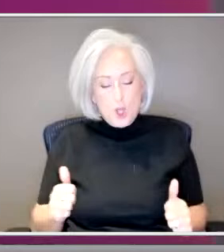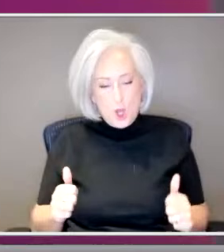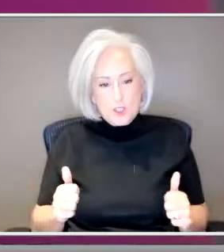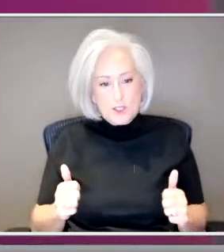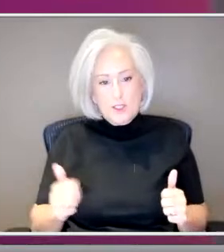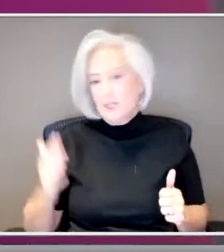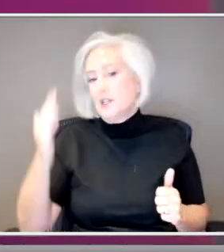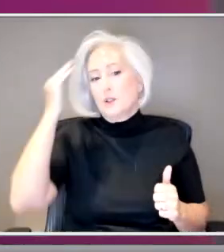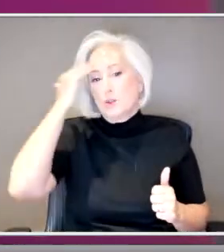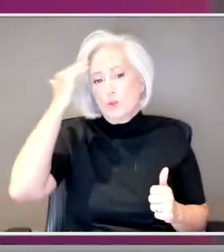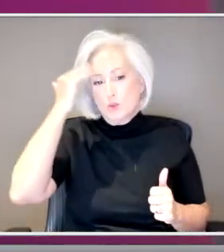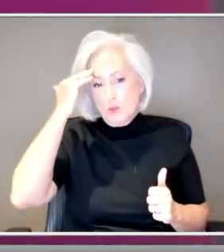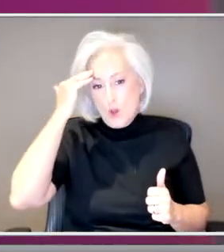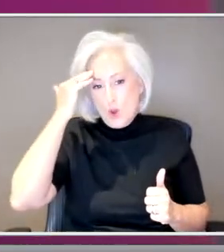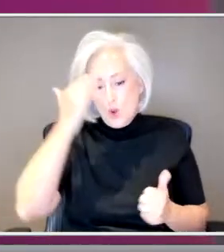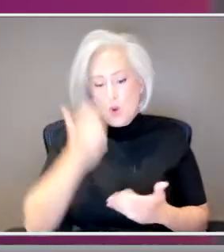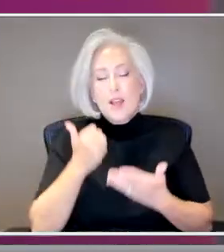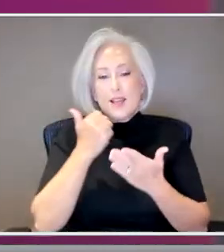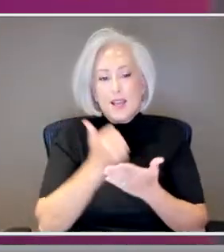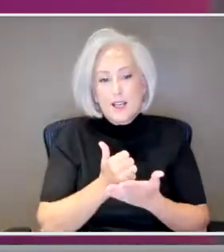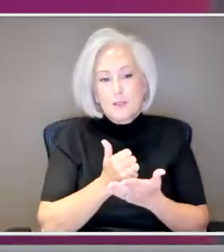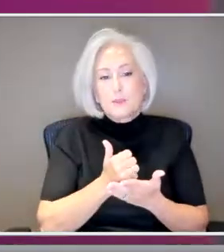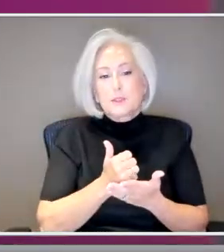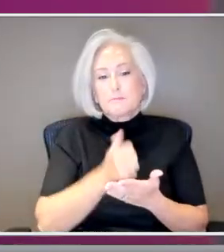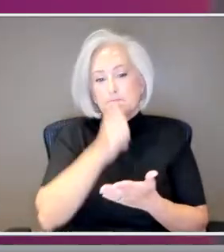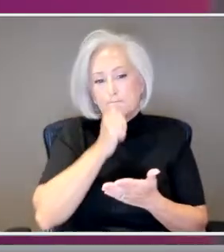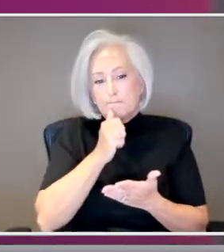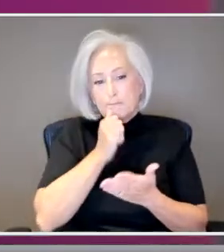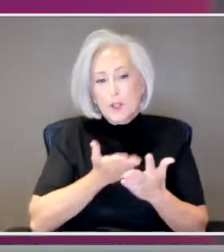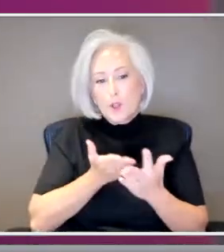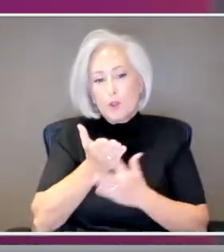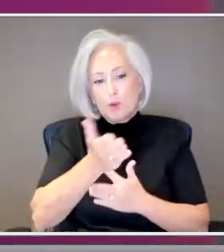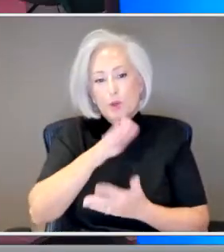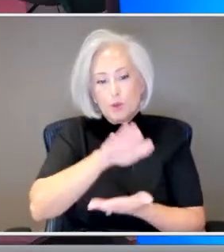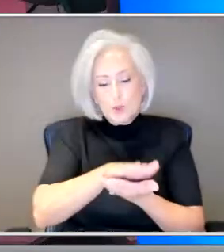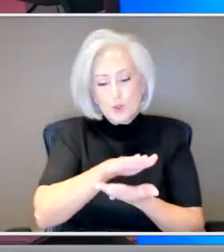early helps through the school years. In hindsight.